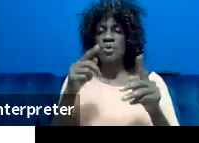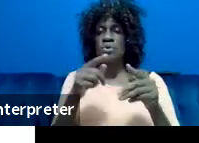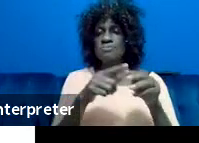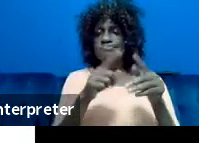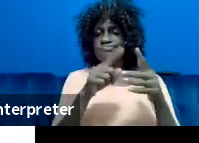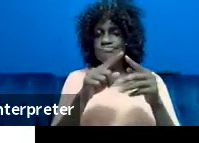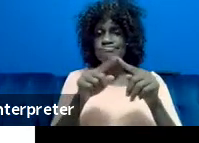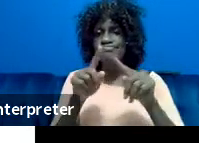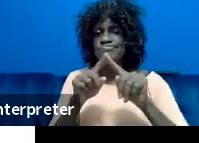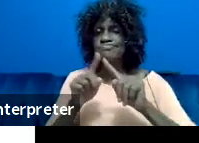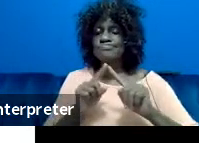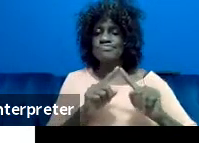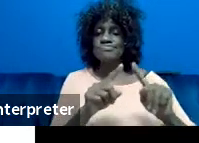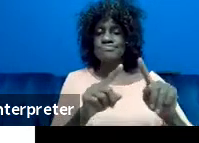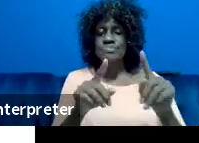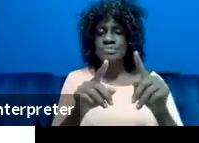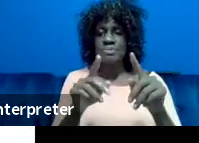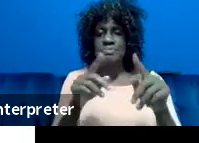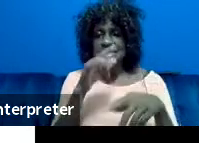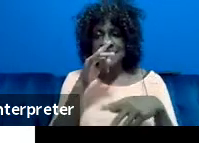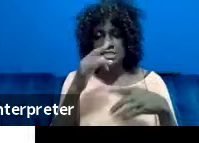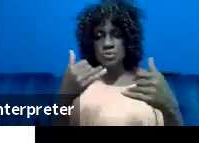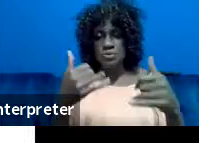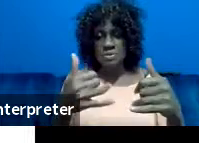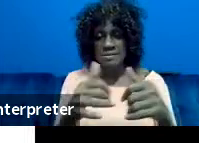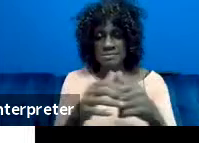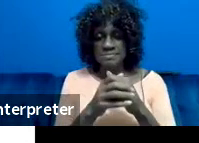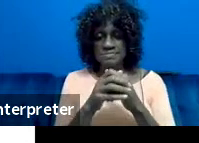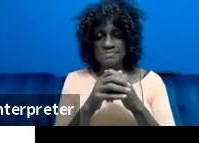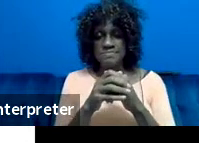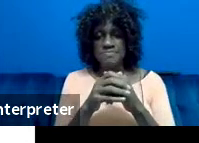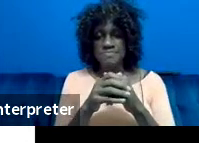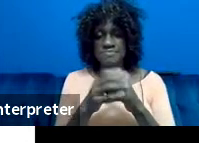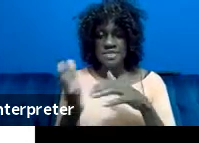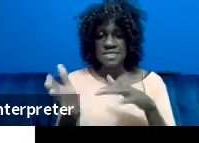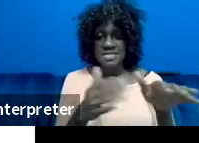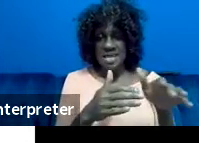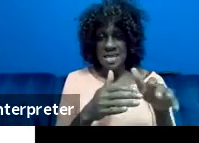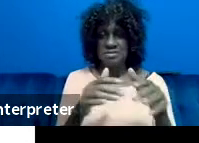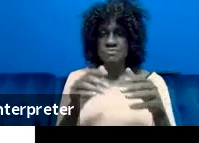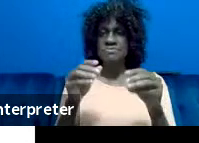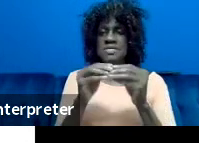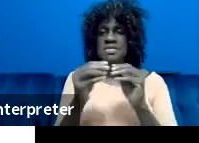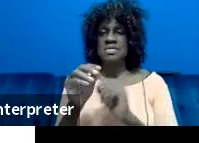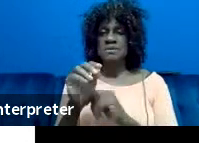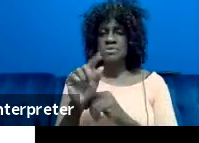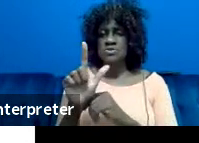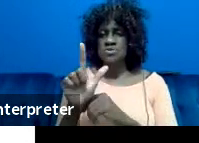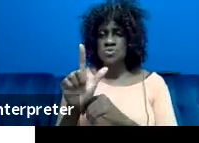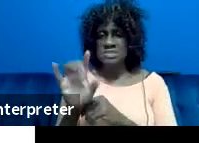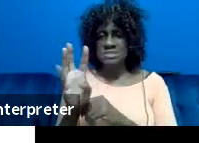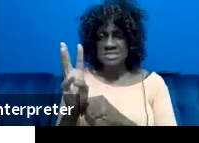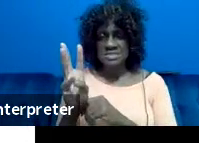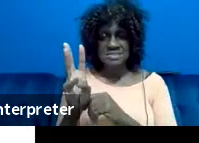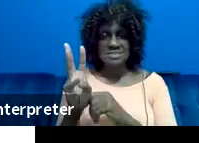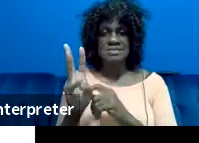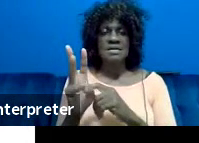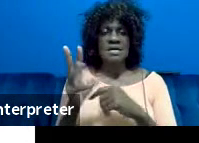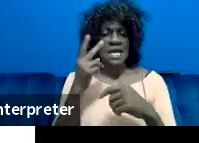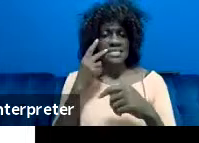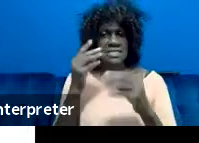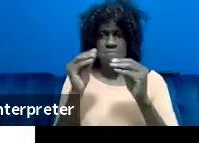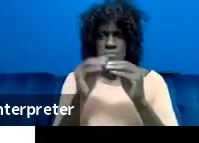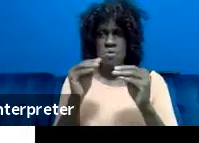users. Let's move on to slide number 26, and I see this more and more frequently now,